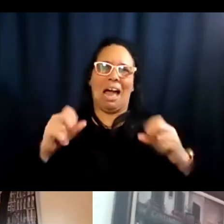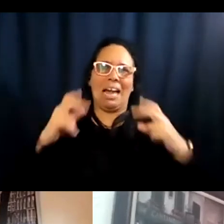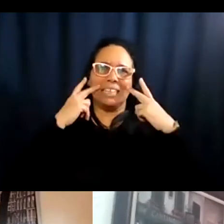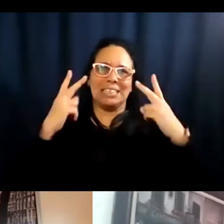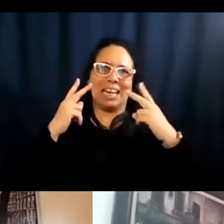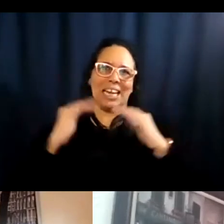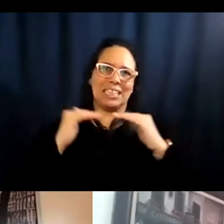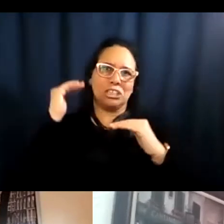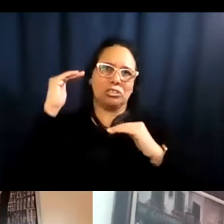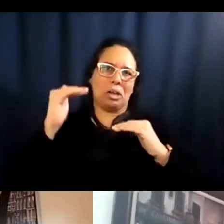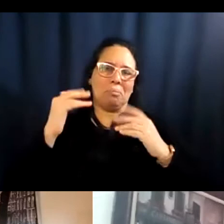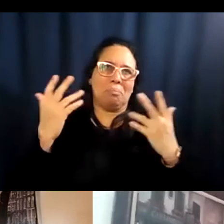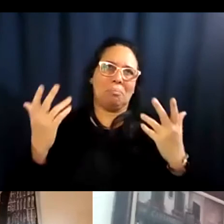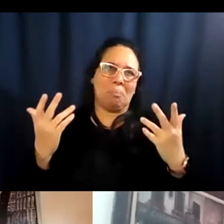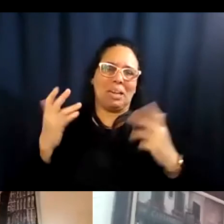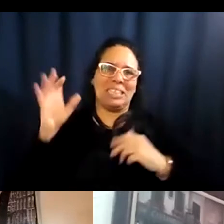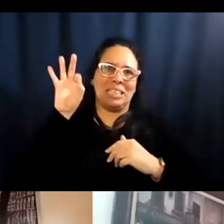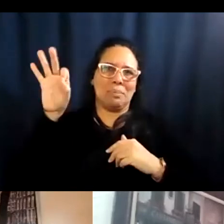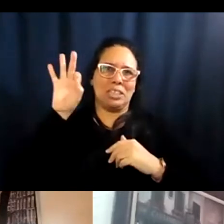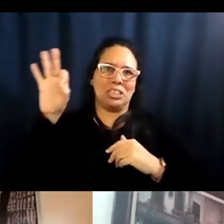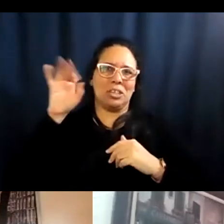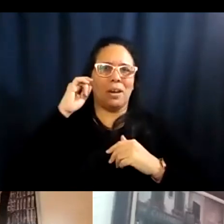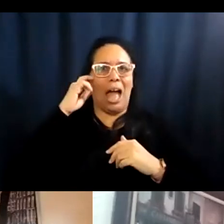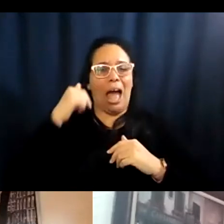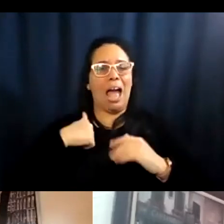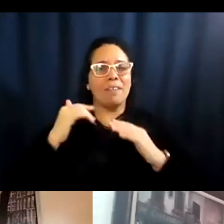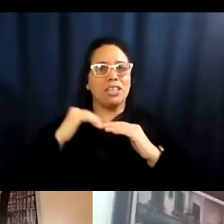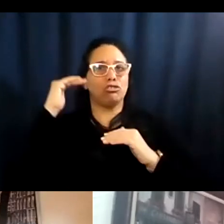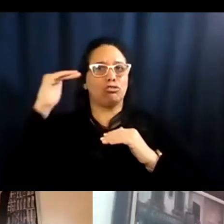But I have extreme views on that because,